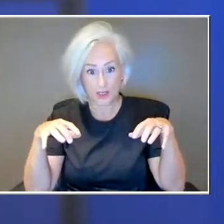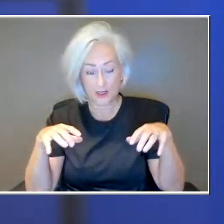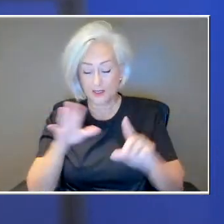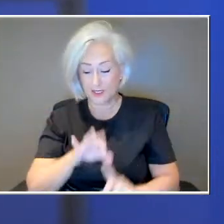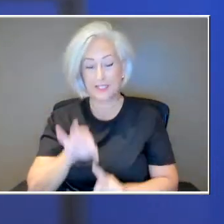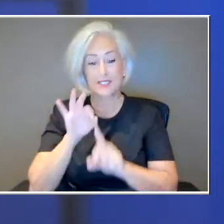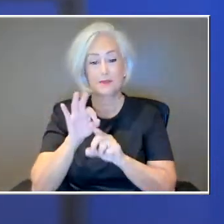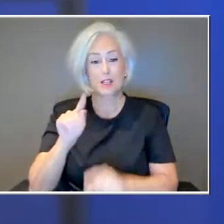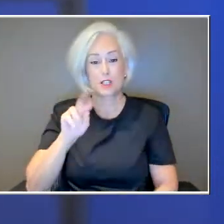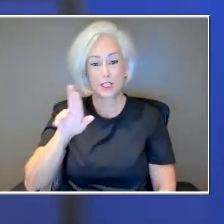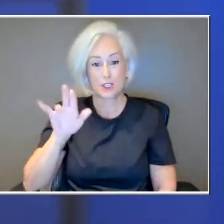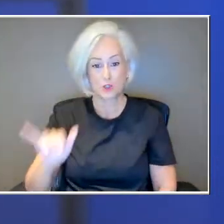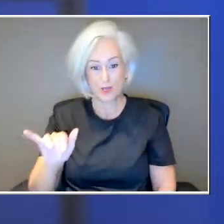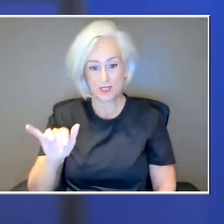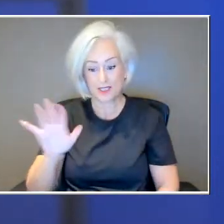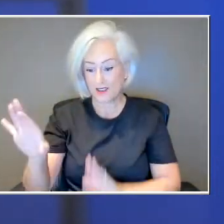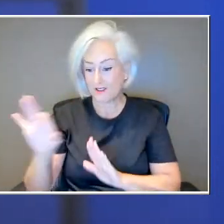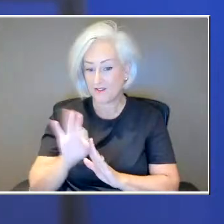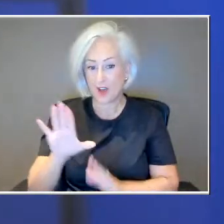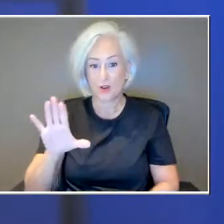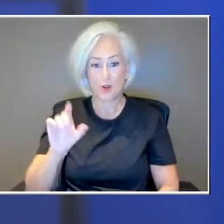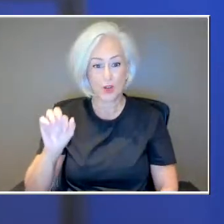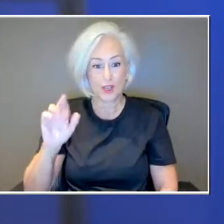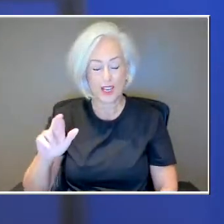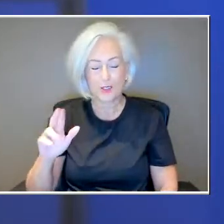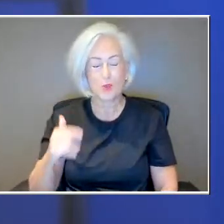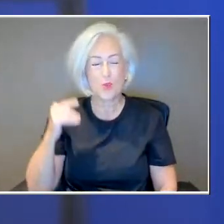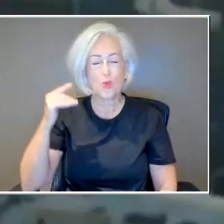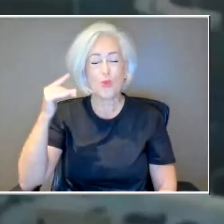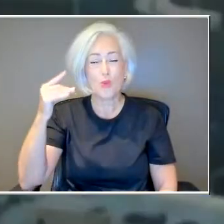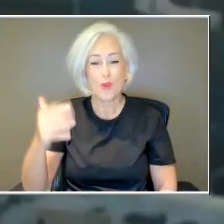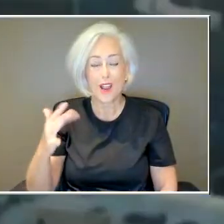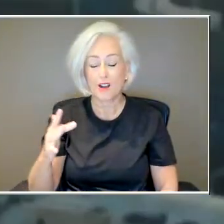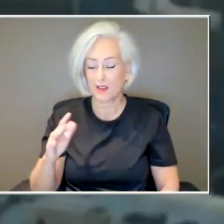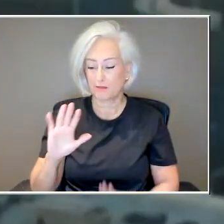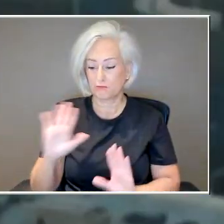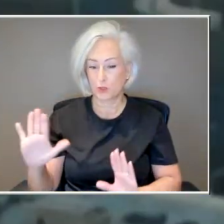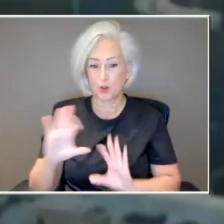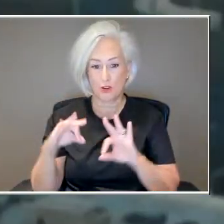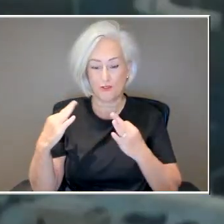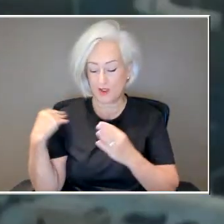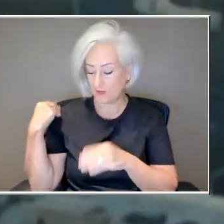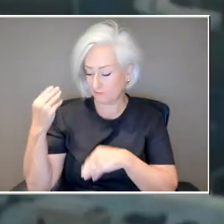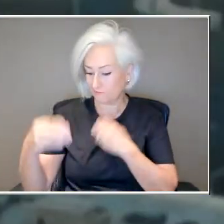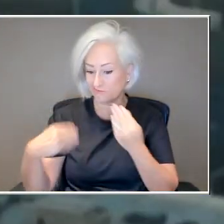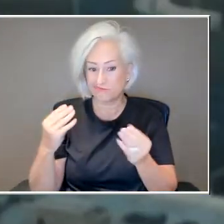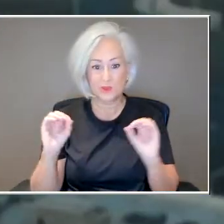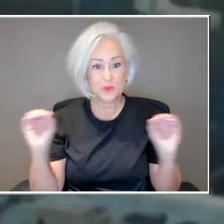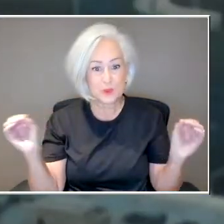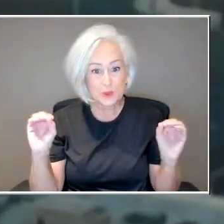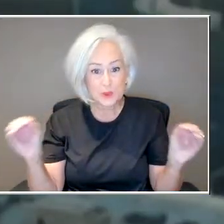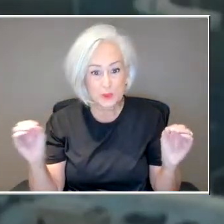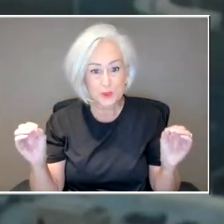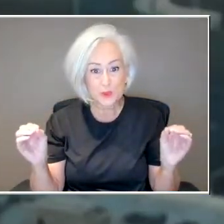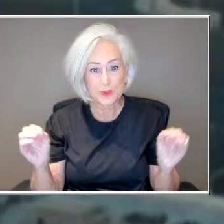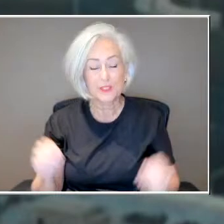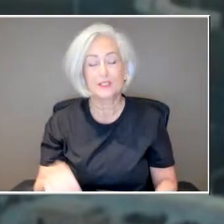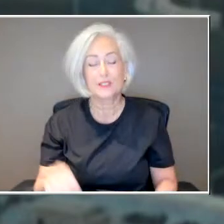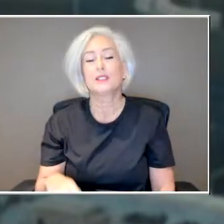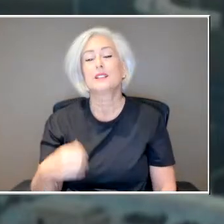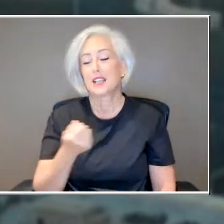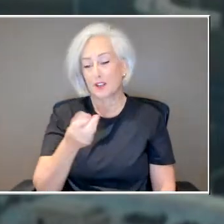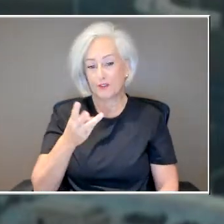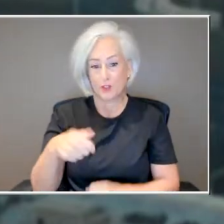was rare and she had no family history. Here's Janine Kiesling. In the last several years, 52-year-old Tracey Caton has faced